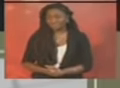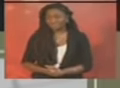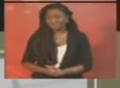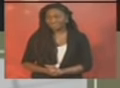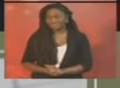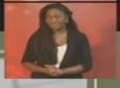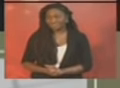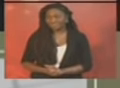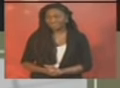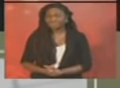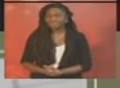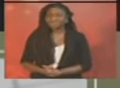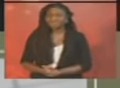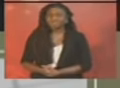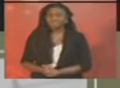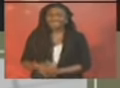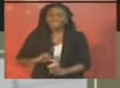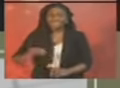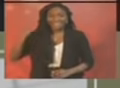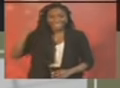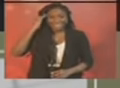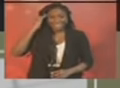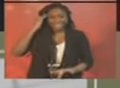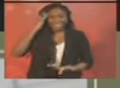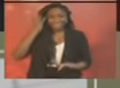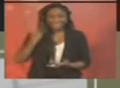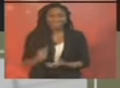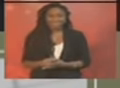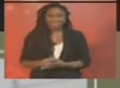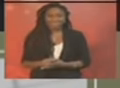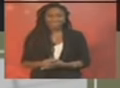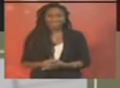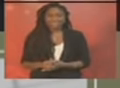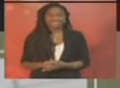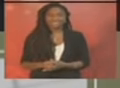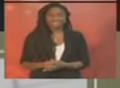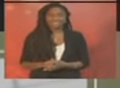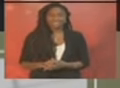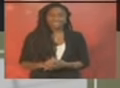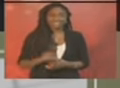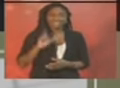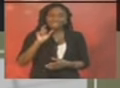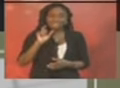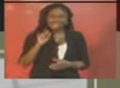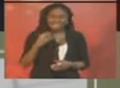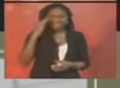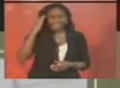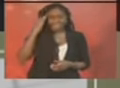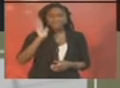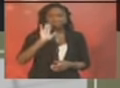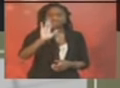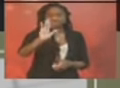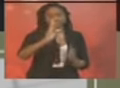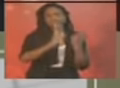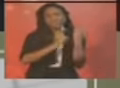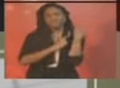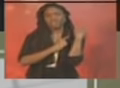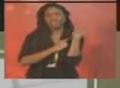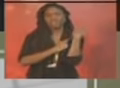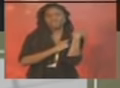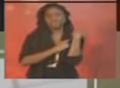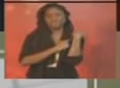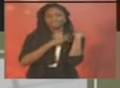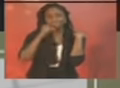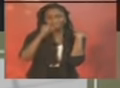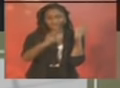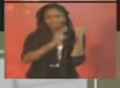So I know this song's corny, but it's really in our hands. Not just washing our hands, but it's in our hands. The difference